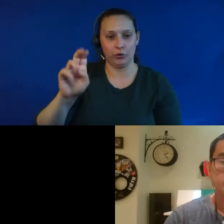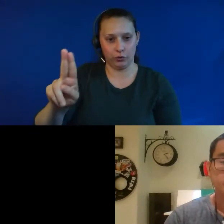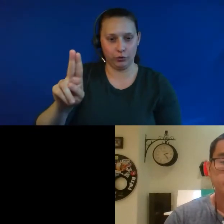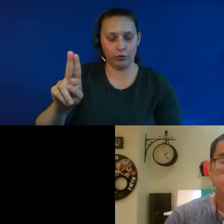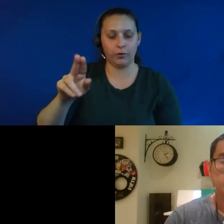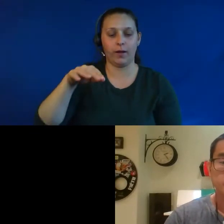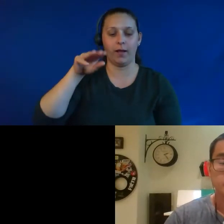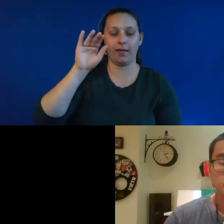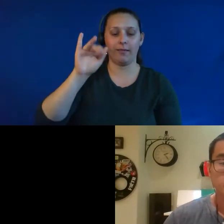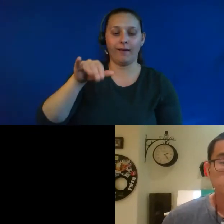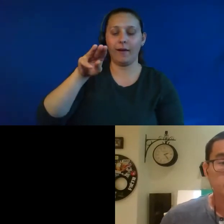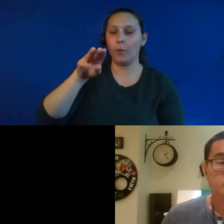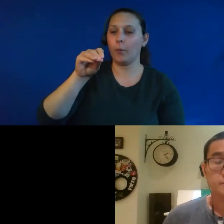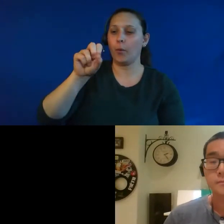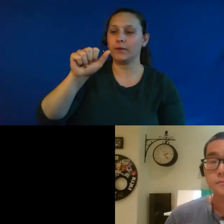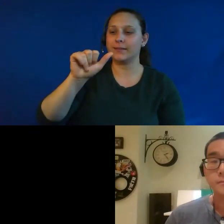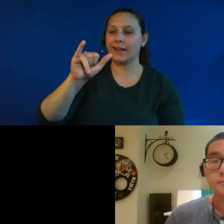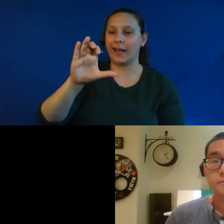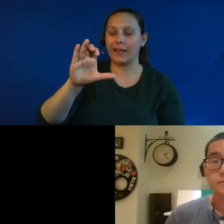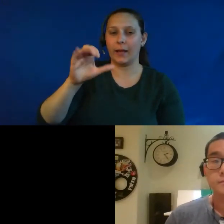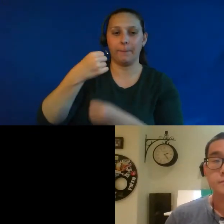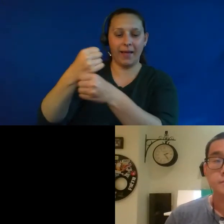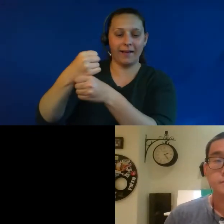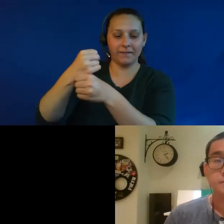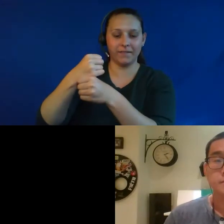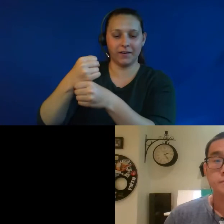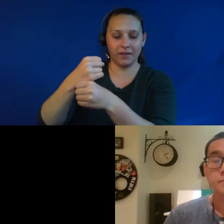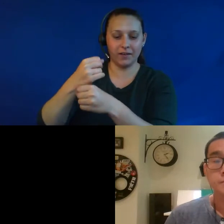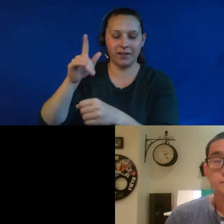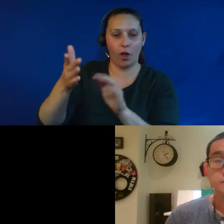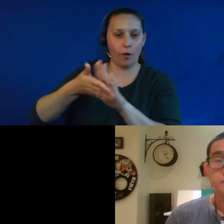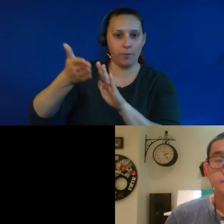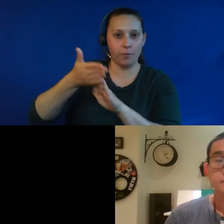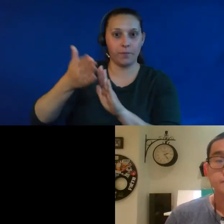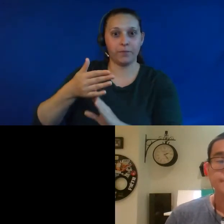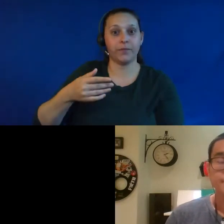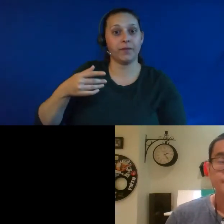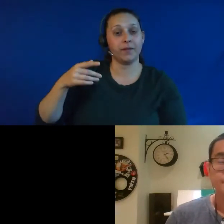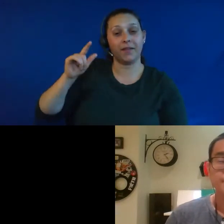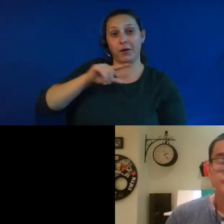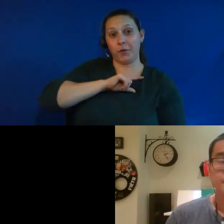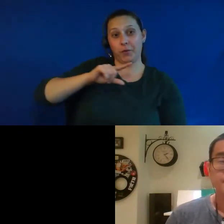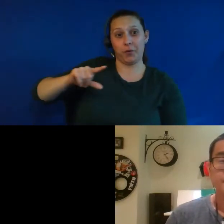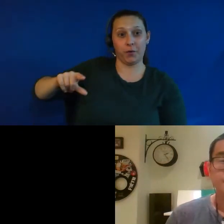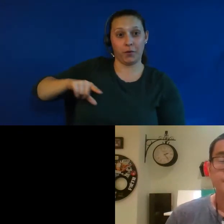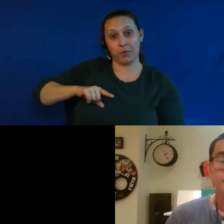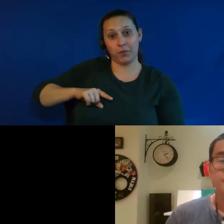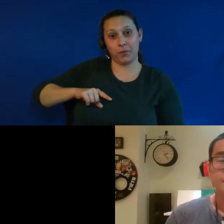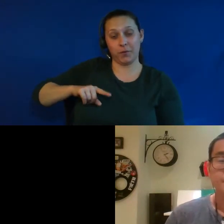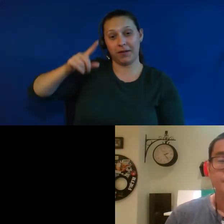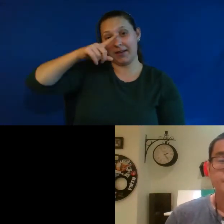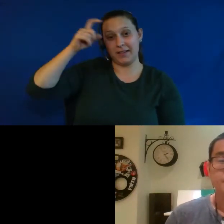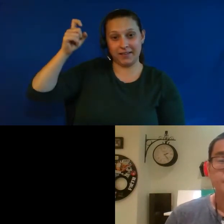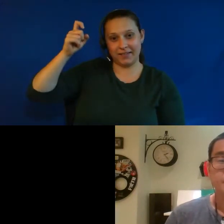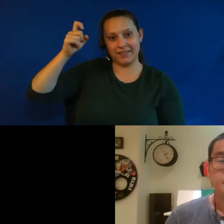Manufacturing. And Mosaic Manufacturing was actually founded in the Queen's Innovation Center Summer Initiative, which is our